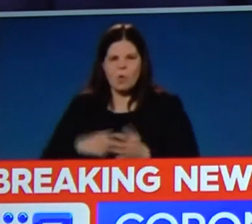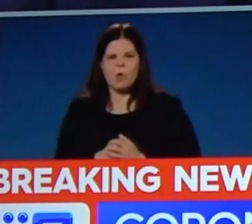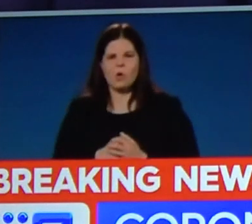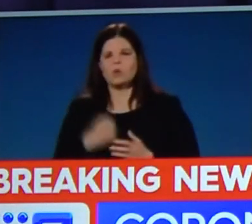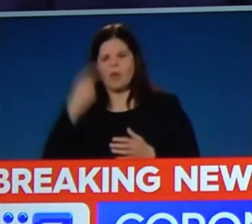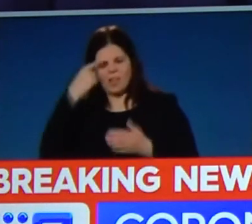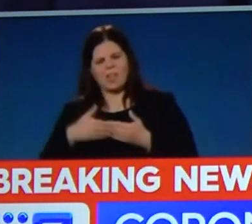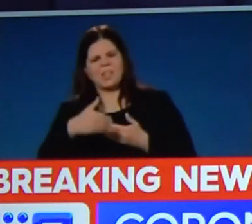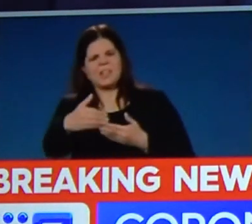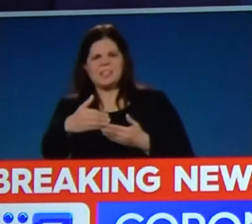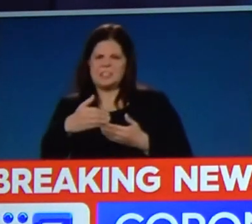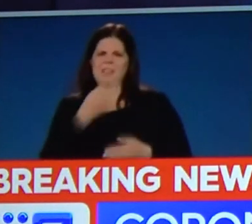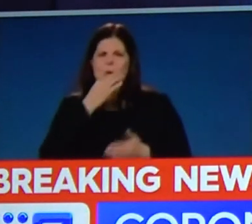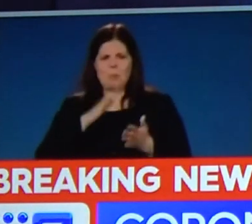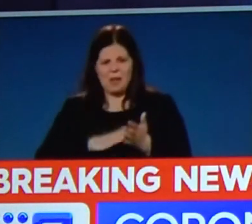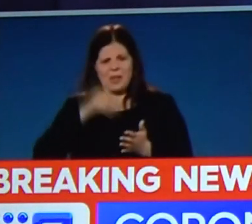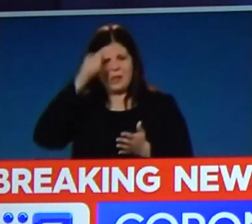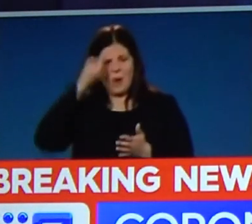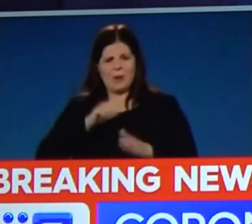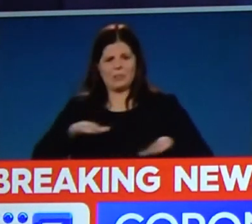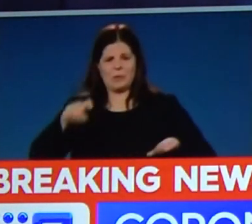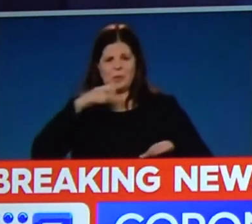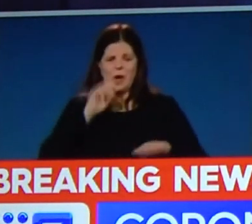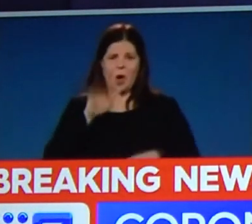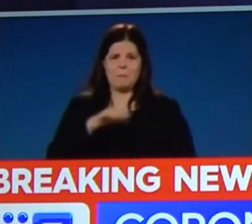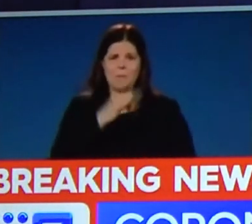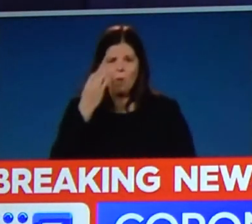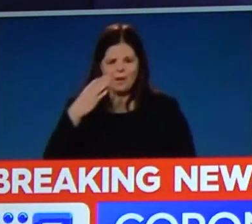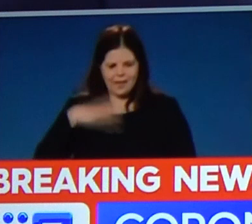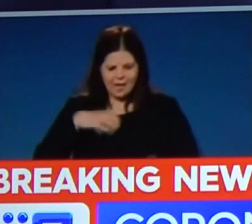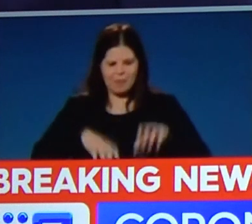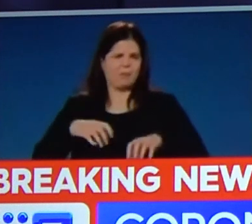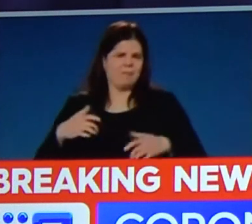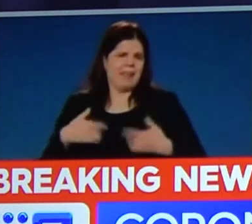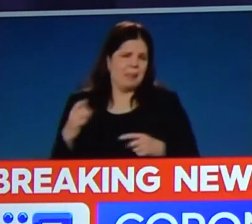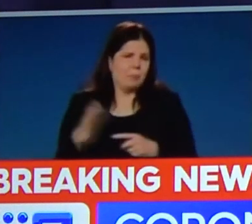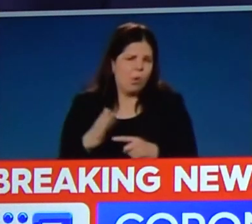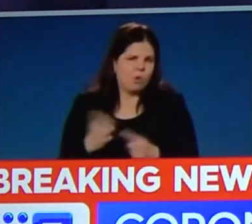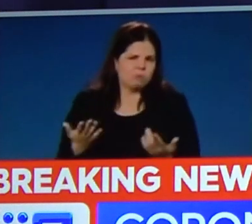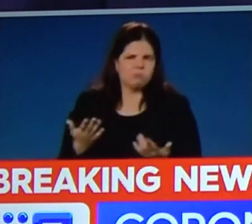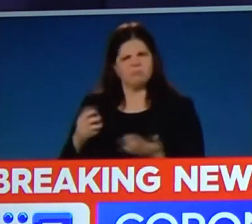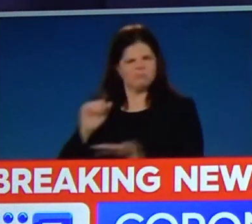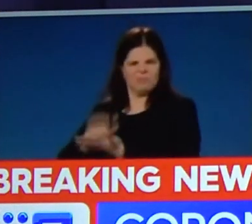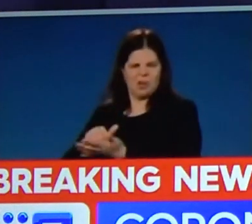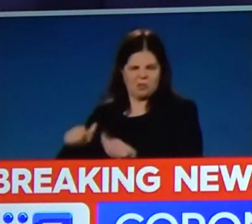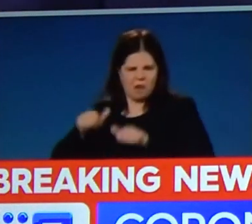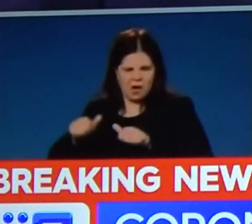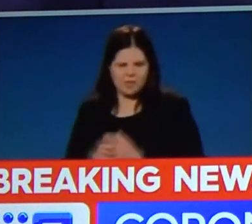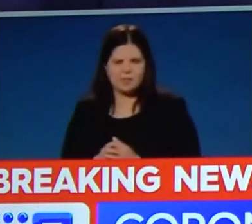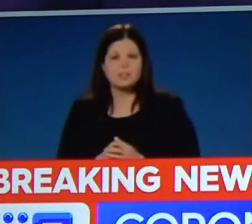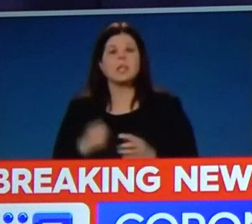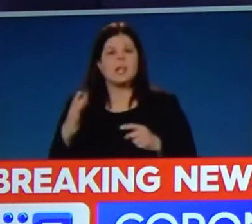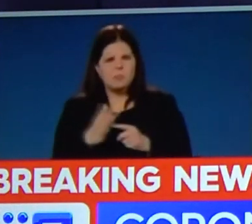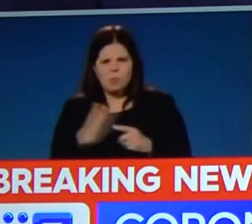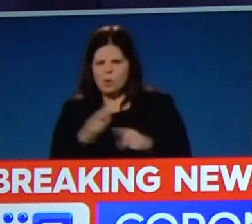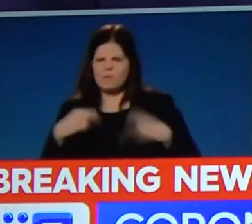essential. It's important that parents and families and households can get the things that they need